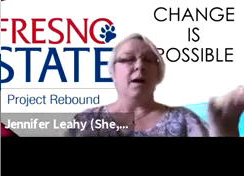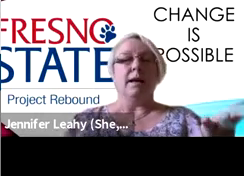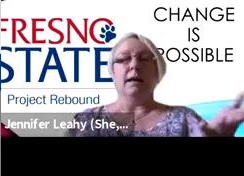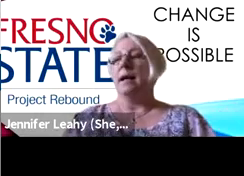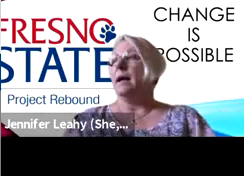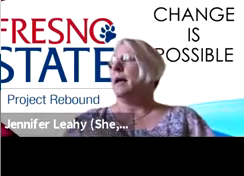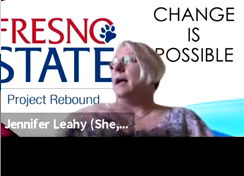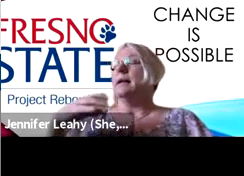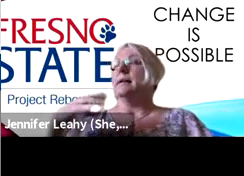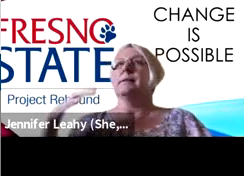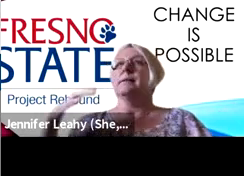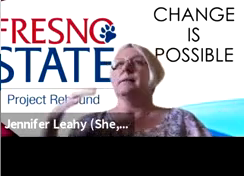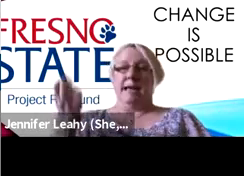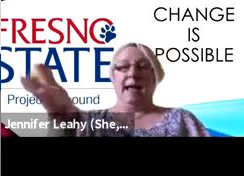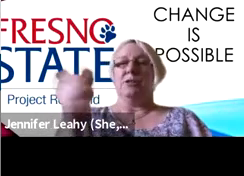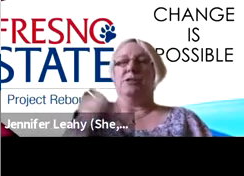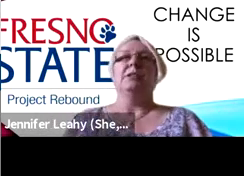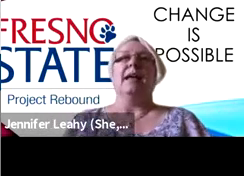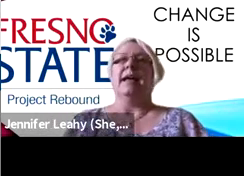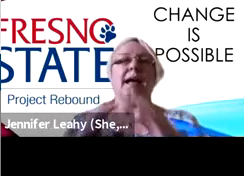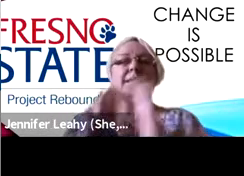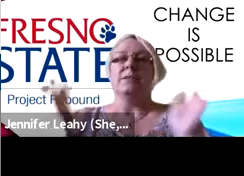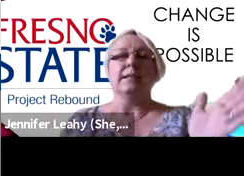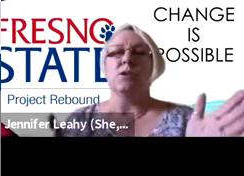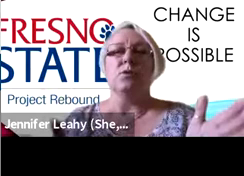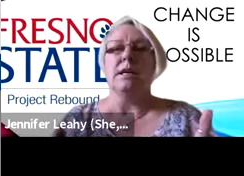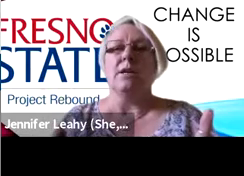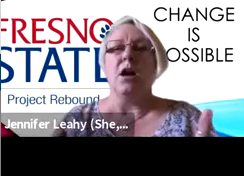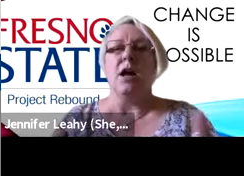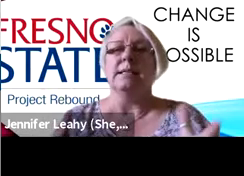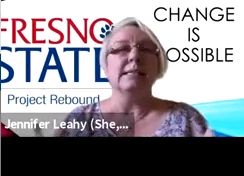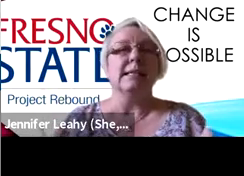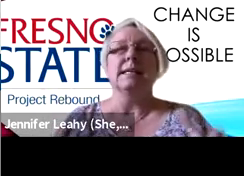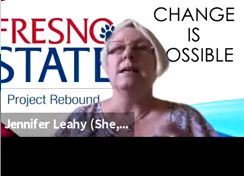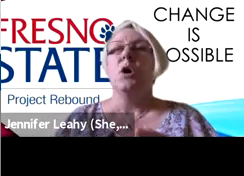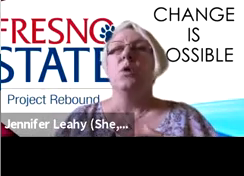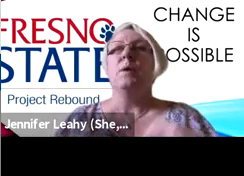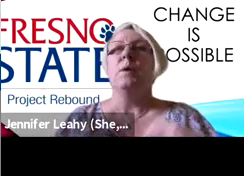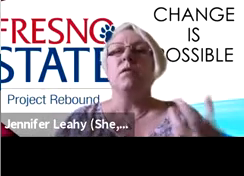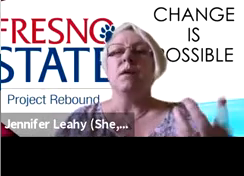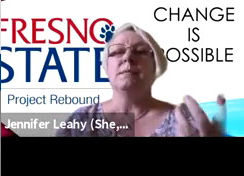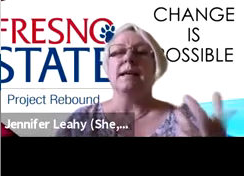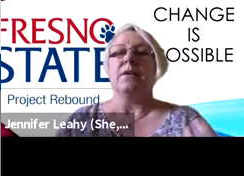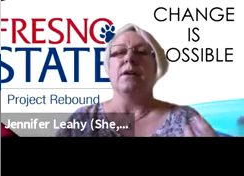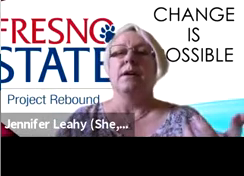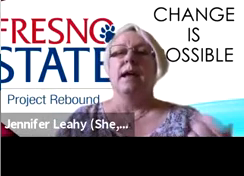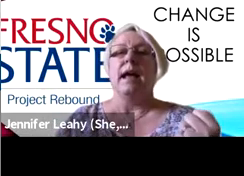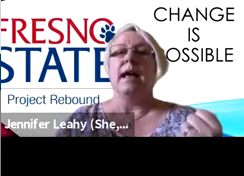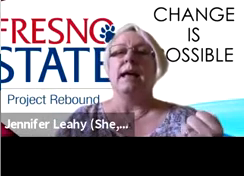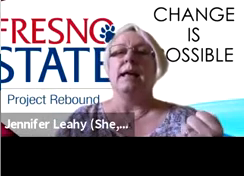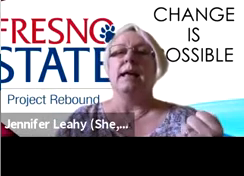Victoria and Veronica and Daniel, and the list goes on and on. Dustin, we all come